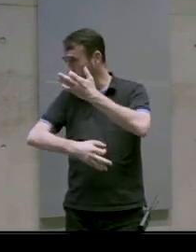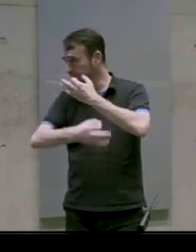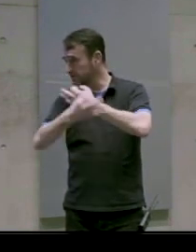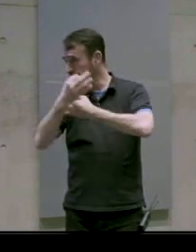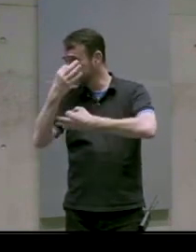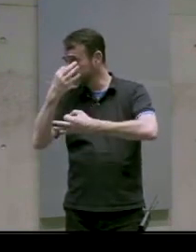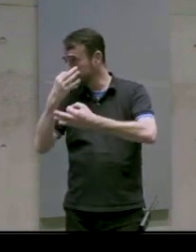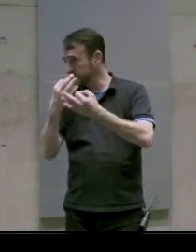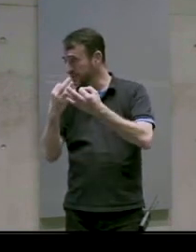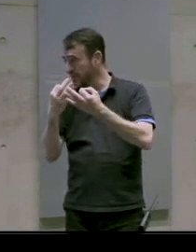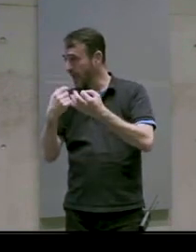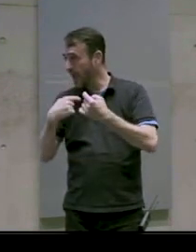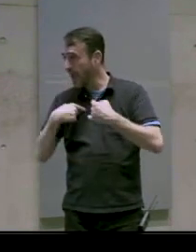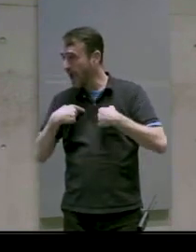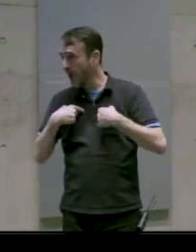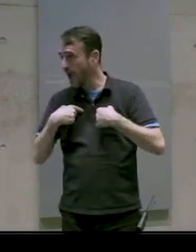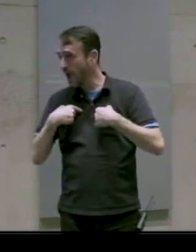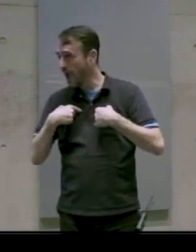over that much?